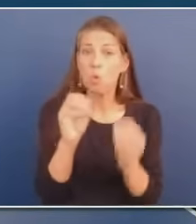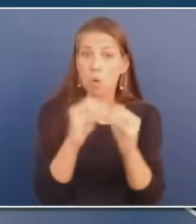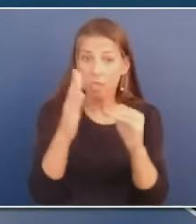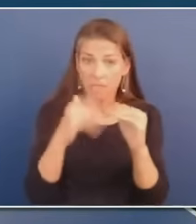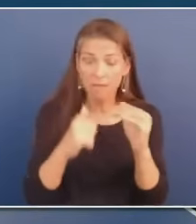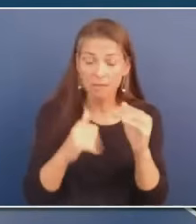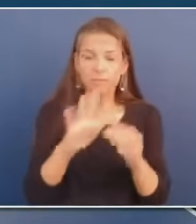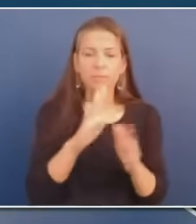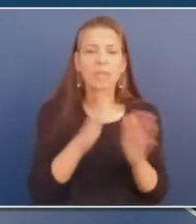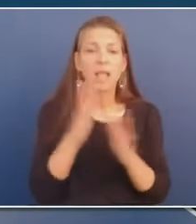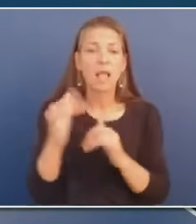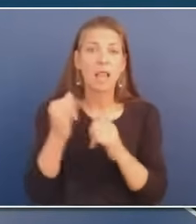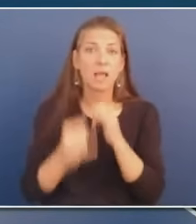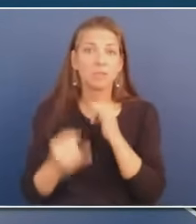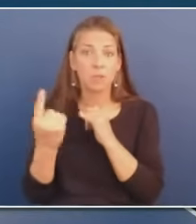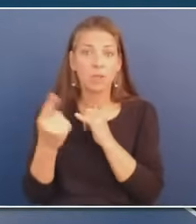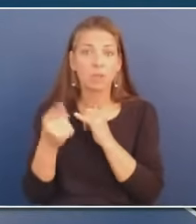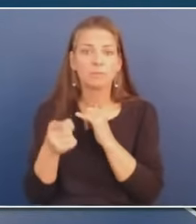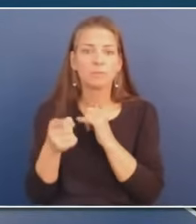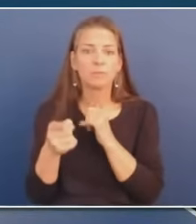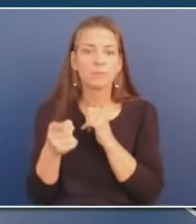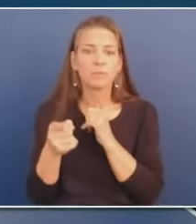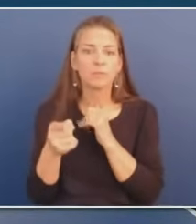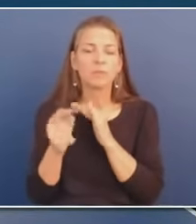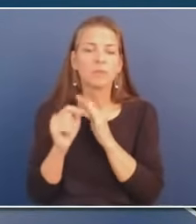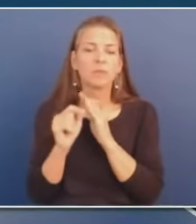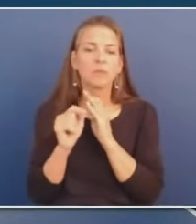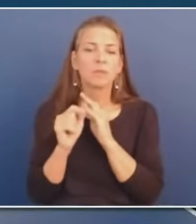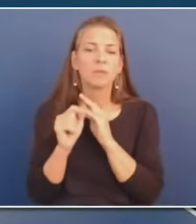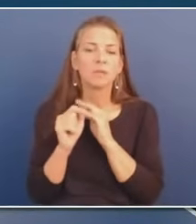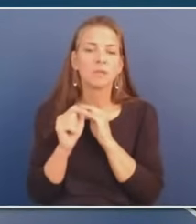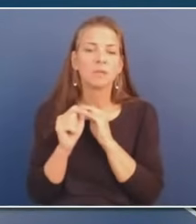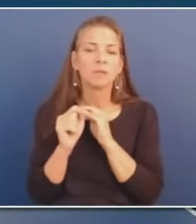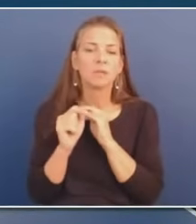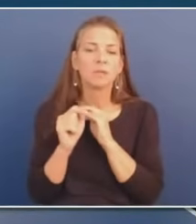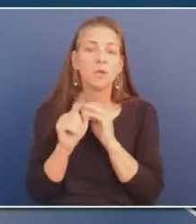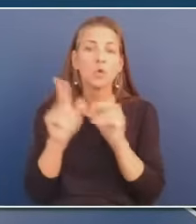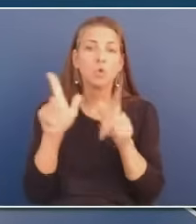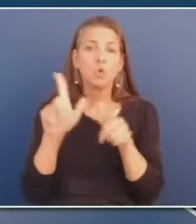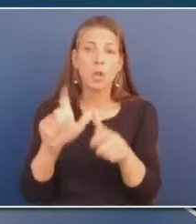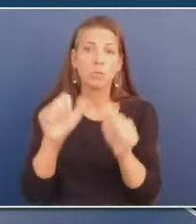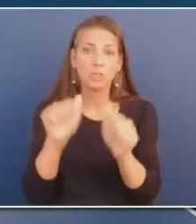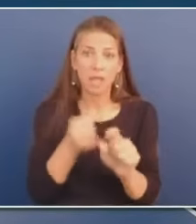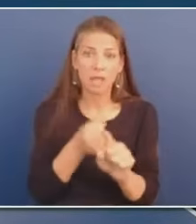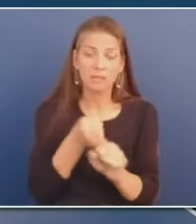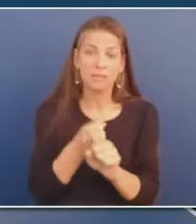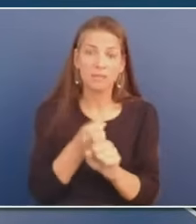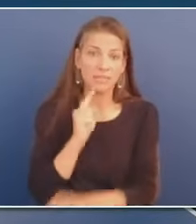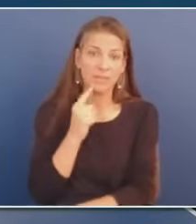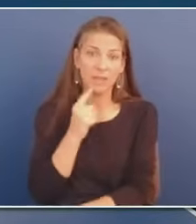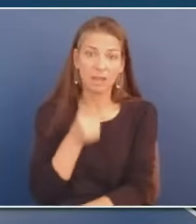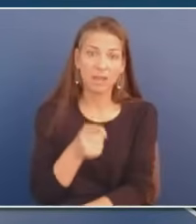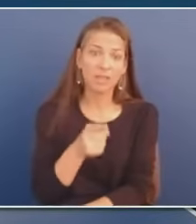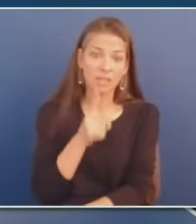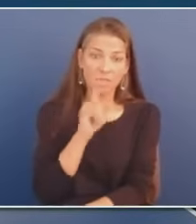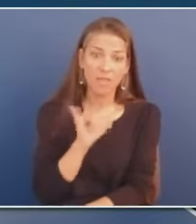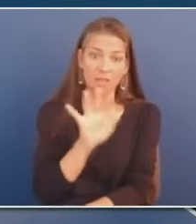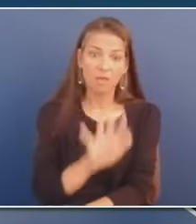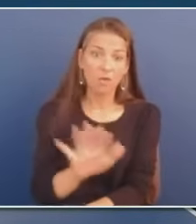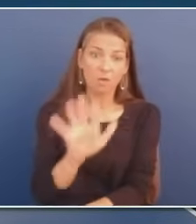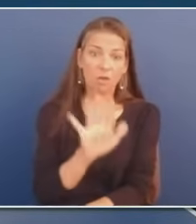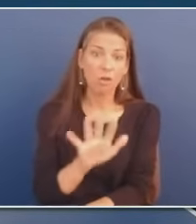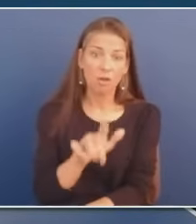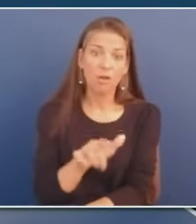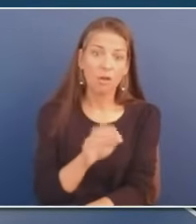shows where significant tornadoes are possible. Typically, when you have that area that we're talking about,